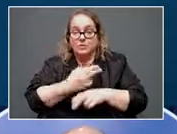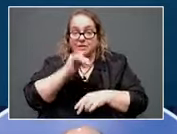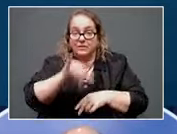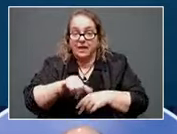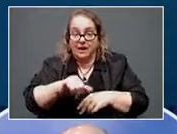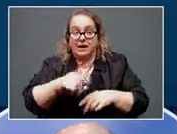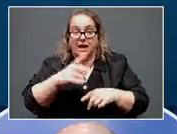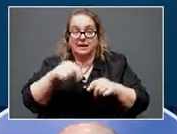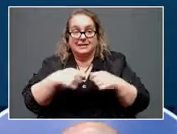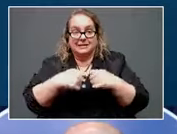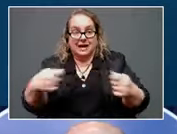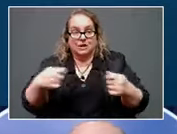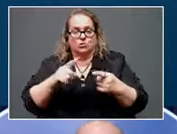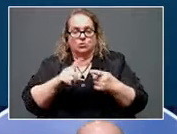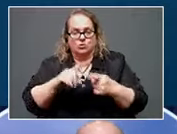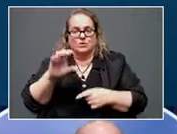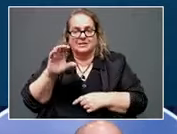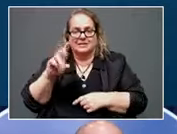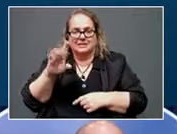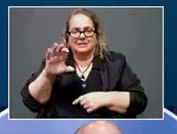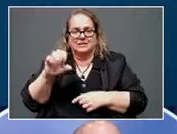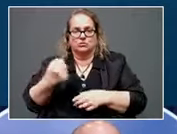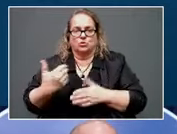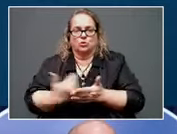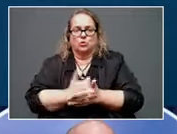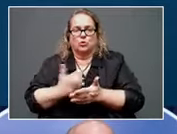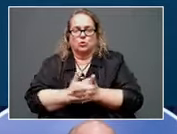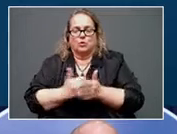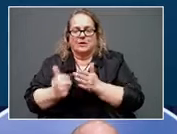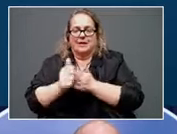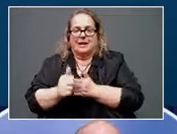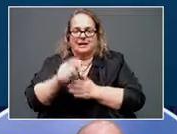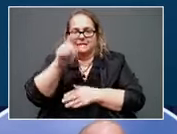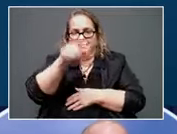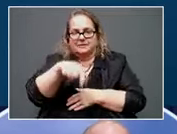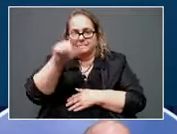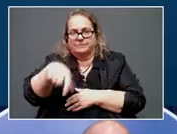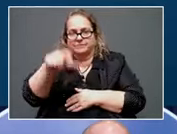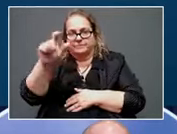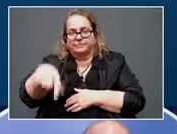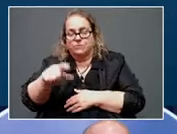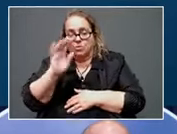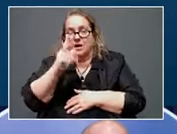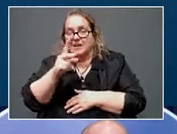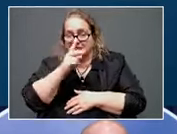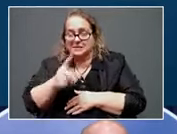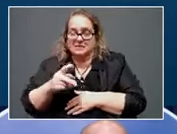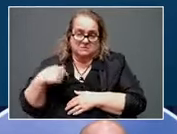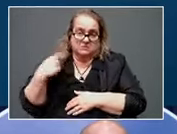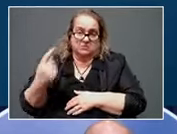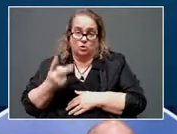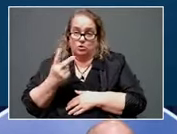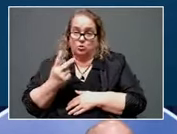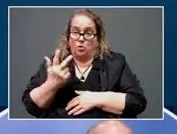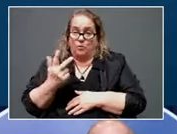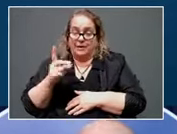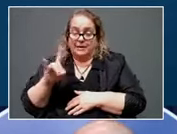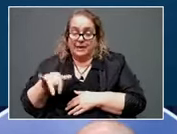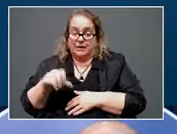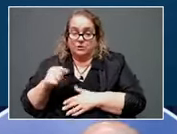please, new guidance, which we will post up there. So you will see sometime over the next 2 to 3 days, the new